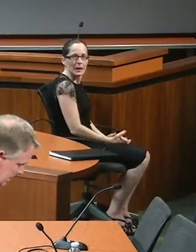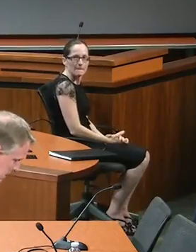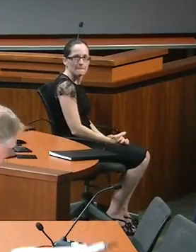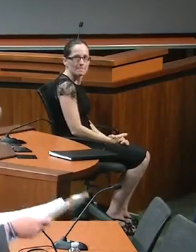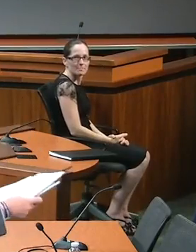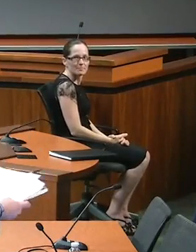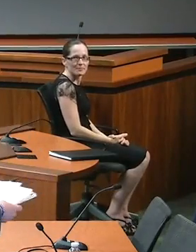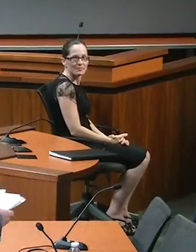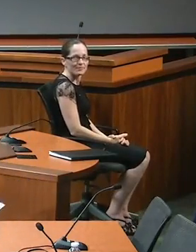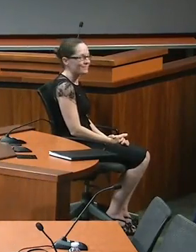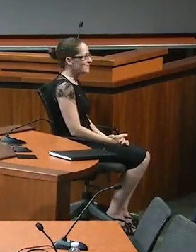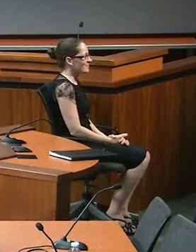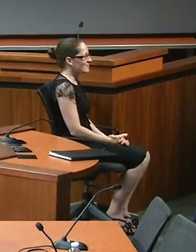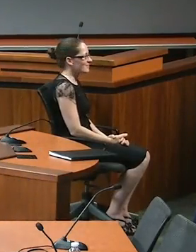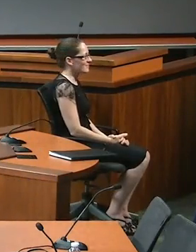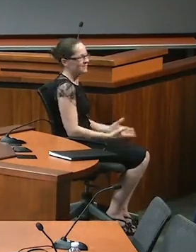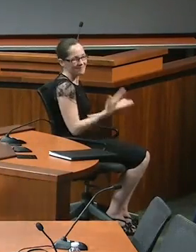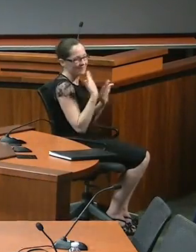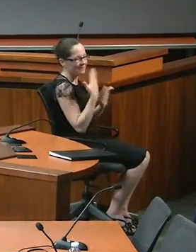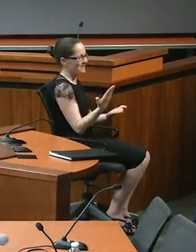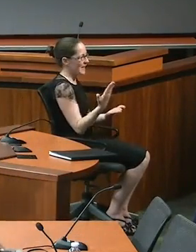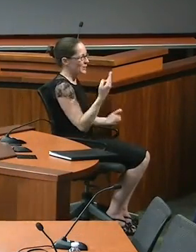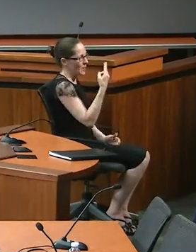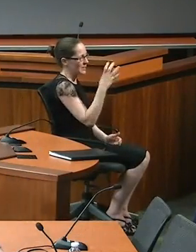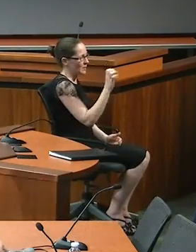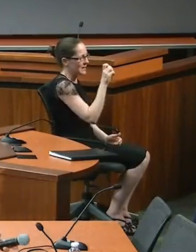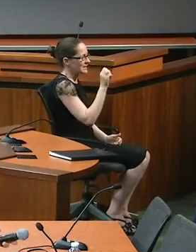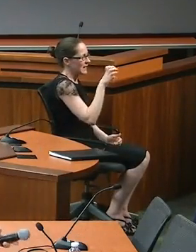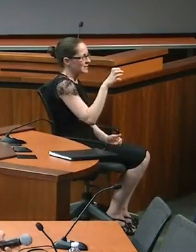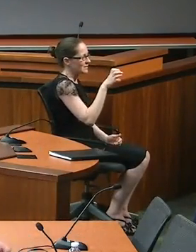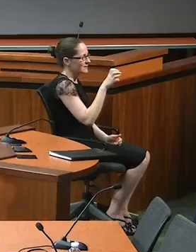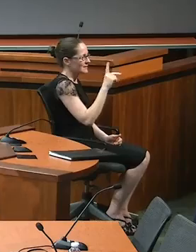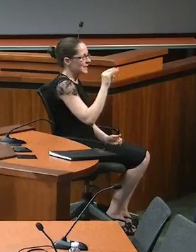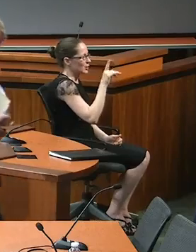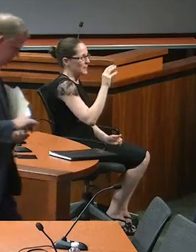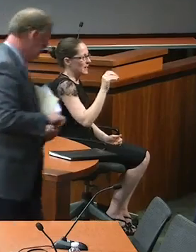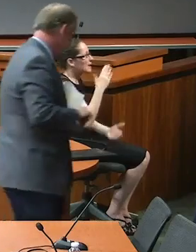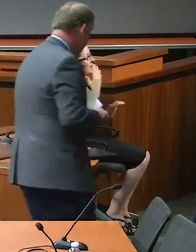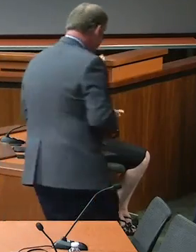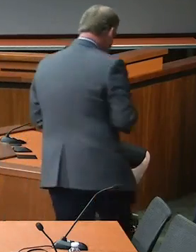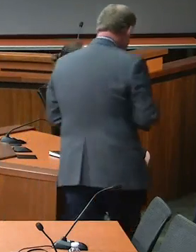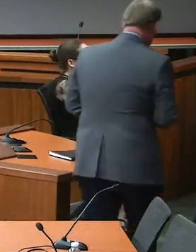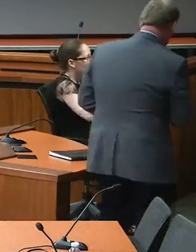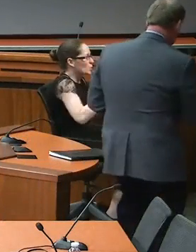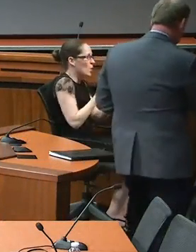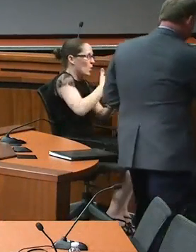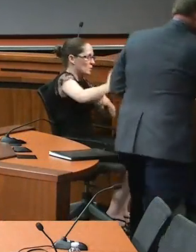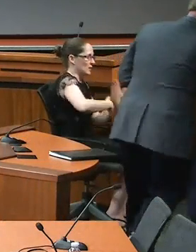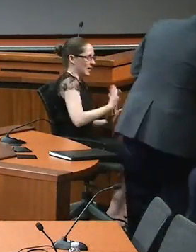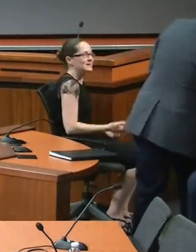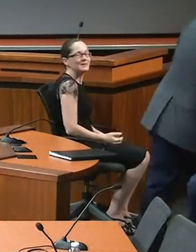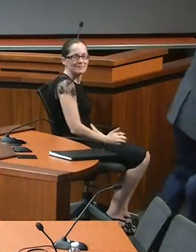Great. Thank you, County Executive Kittleman, and thank you for your leadership throughout this whole process. Good evening, everyone.